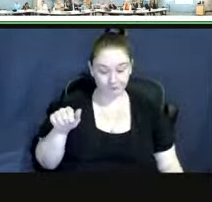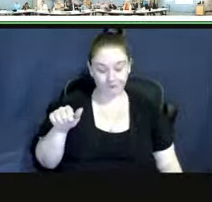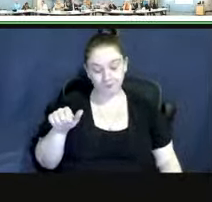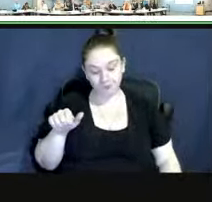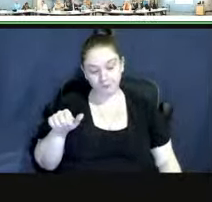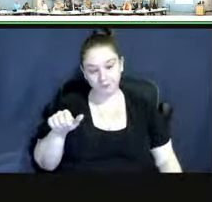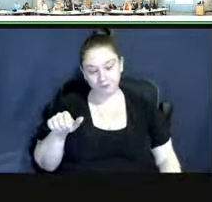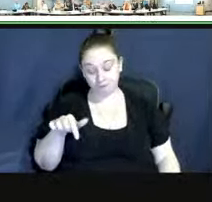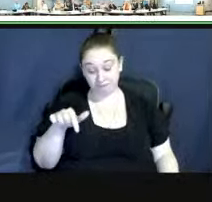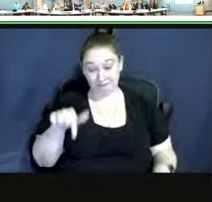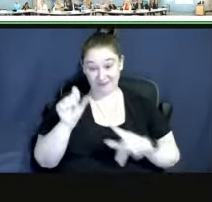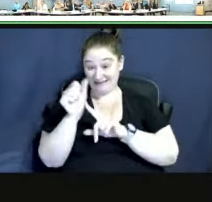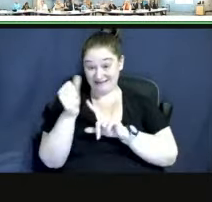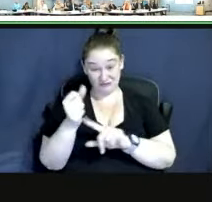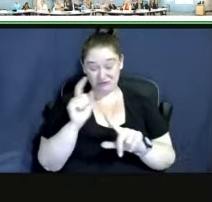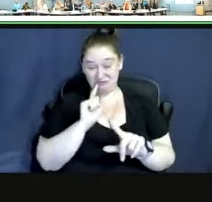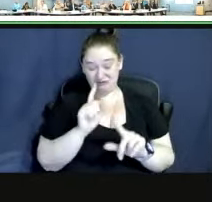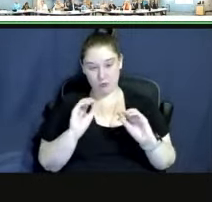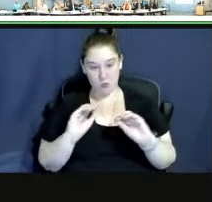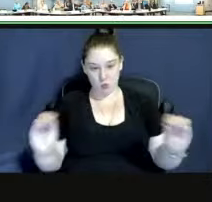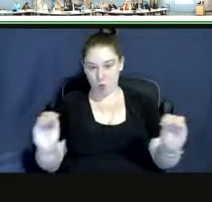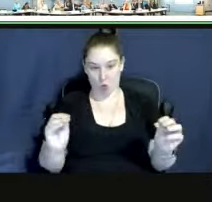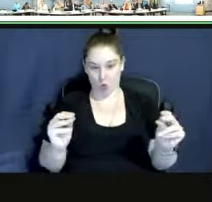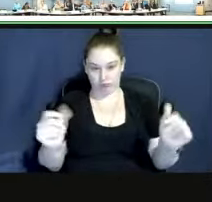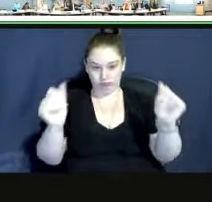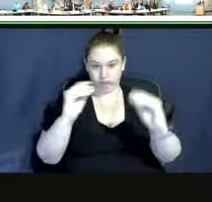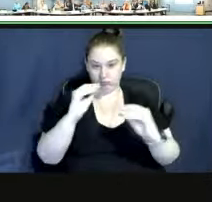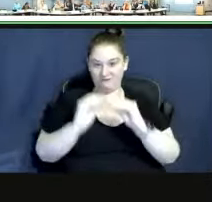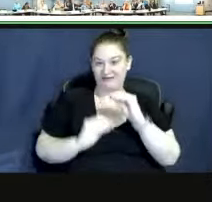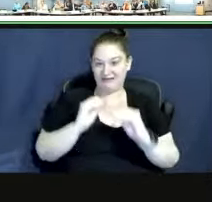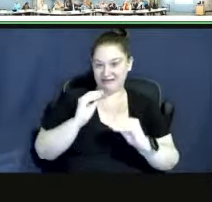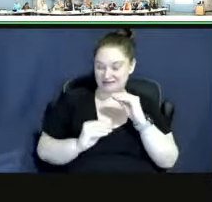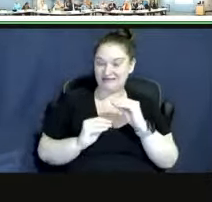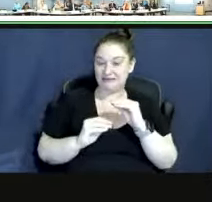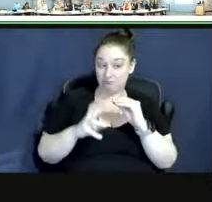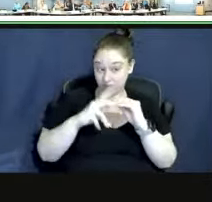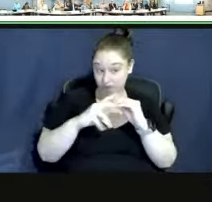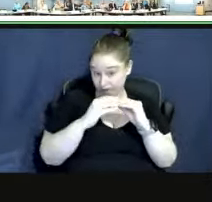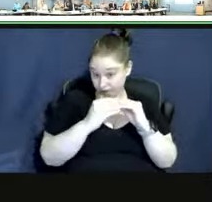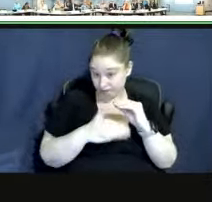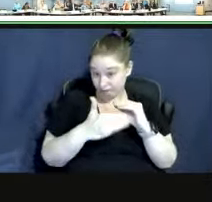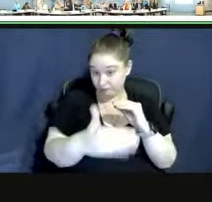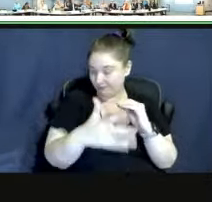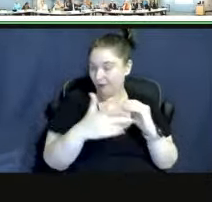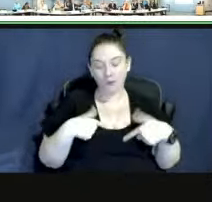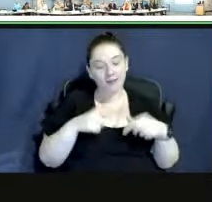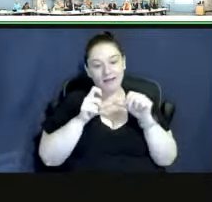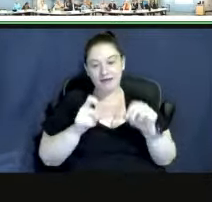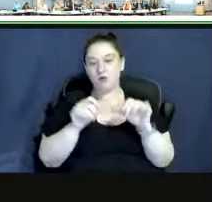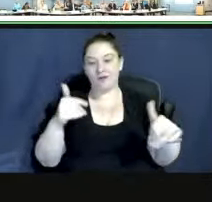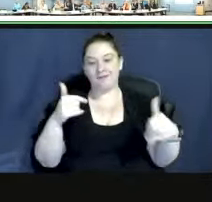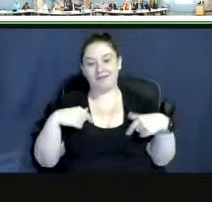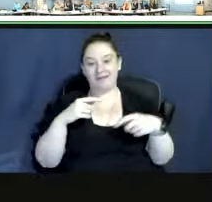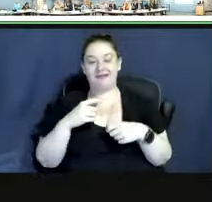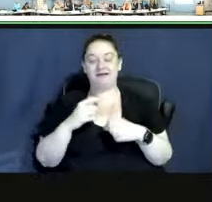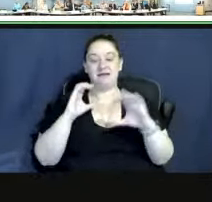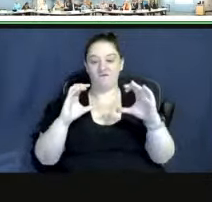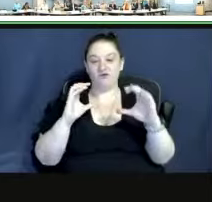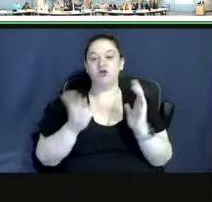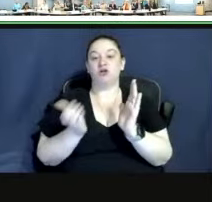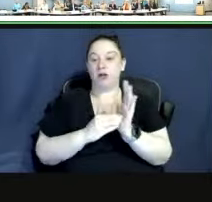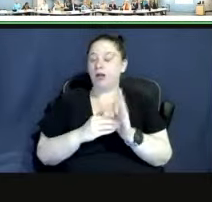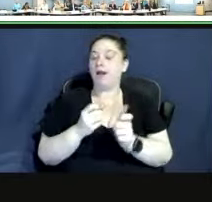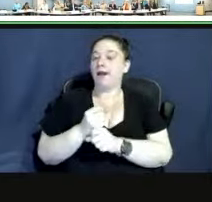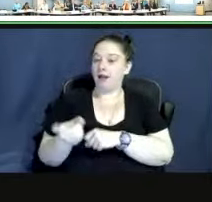no structural fix to our revenues and expenditures, you'd continue to have this discussion every year. So we're looking at reductions that